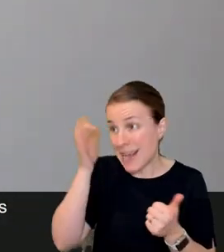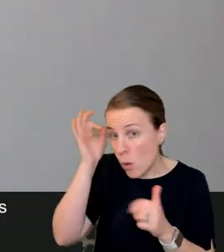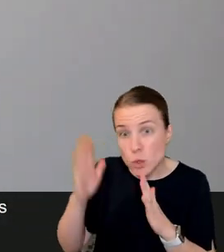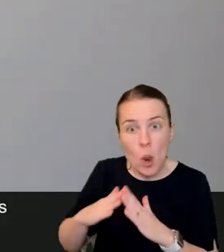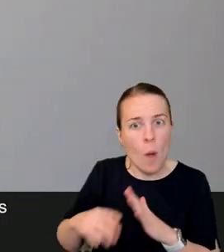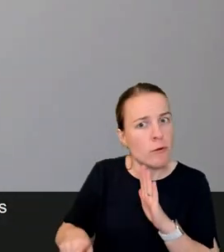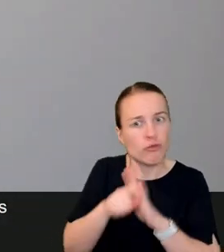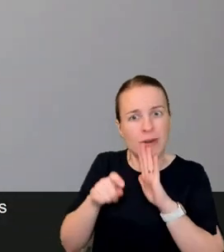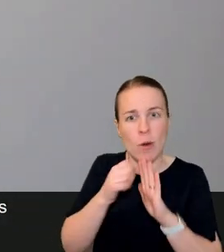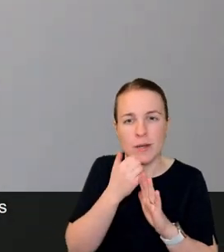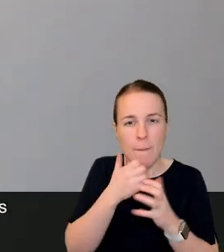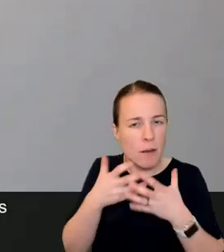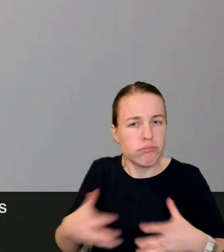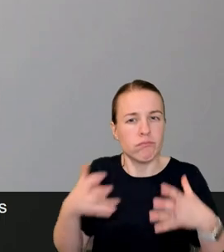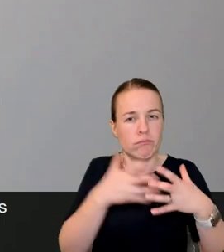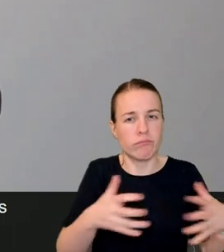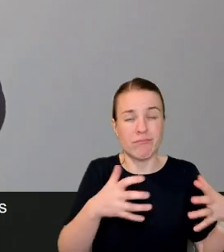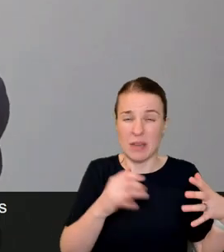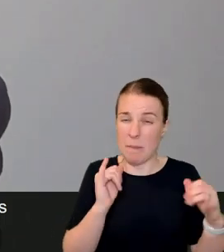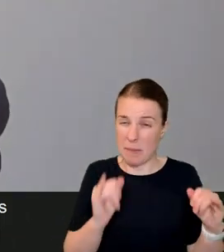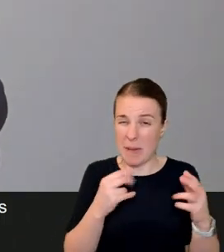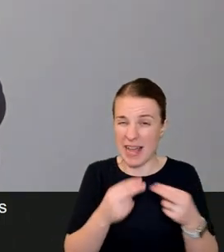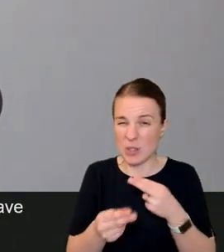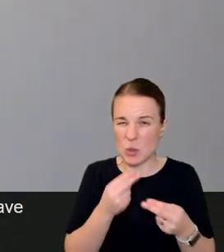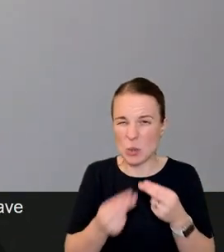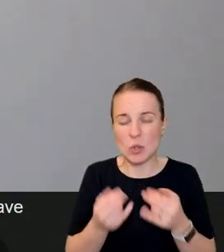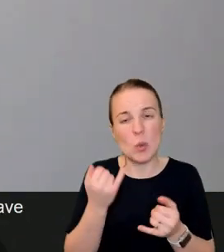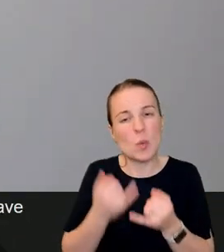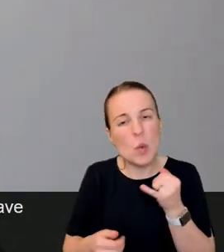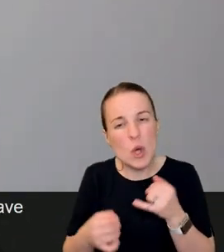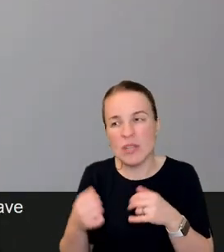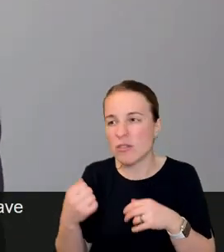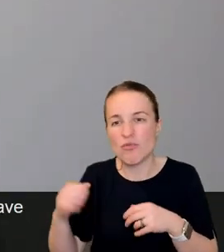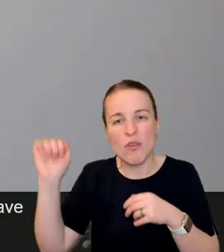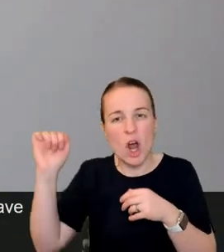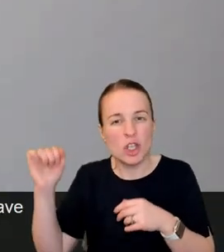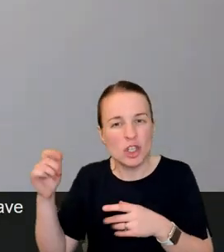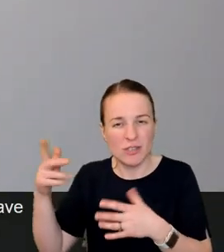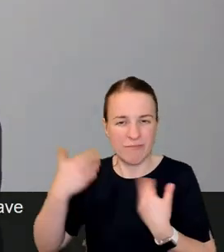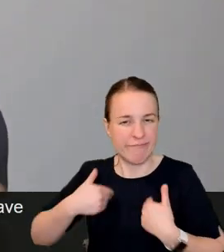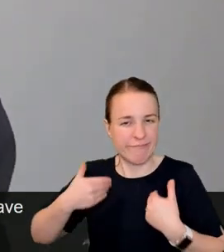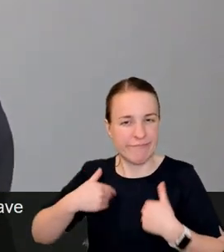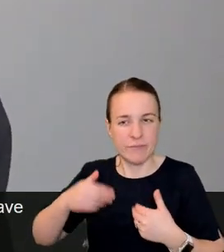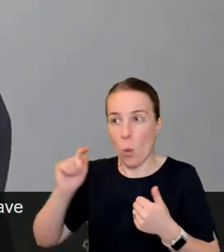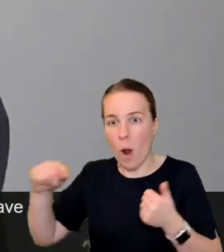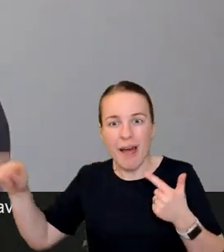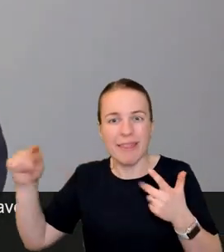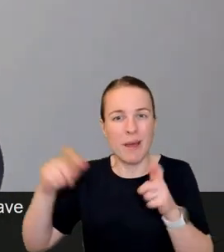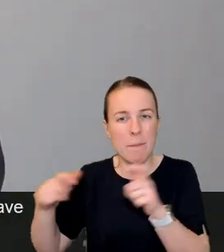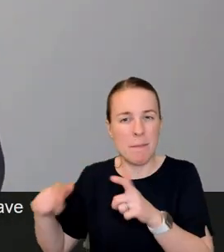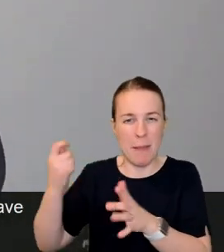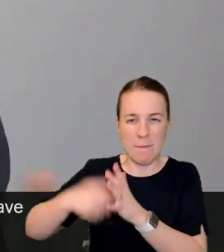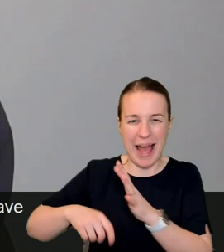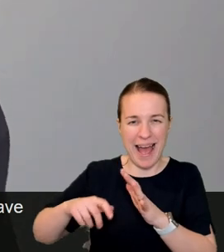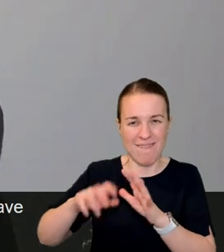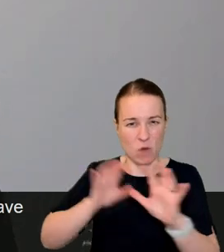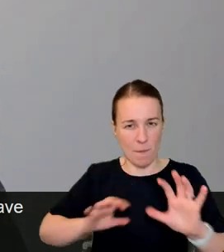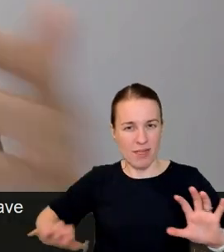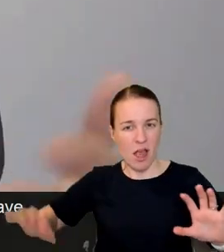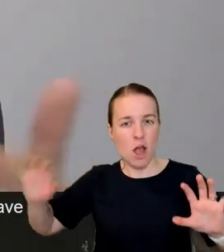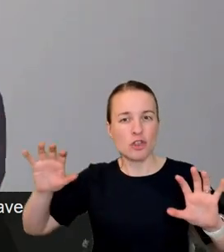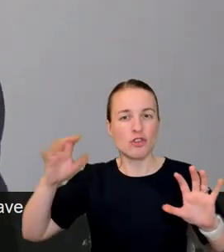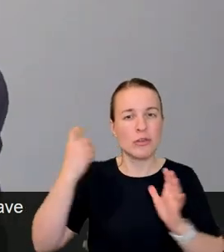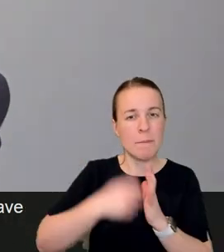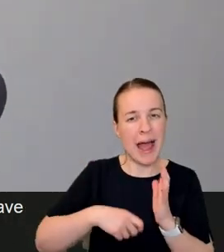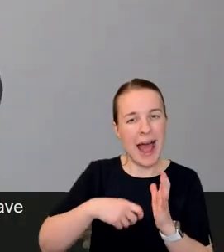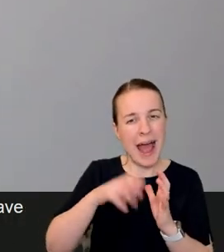more Russian oligarchs and those from around the world basically money laundering by buying property in London, leaving it